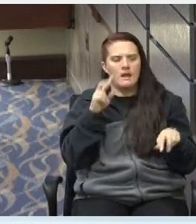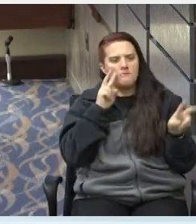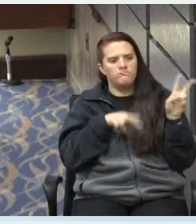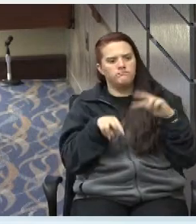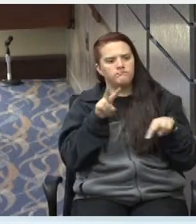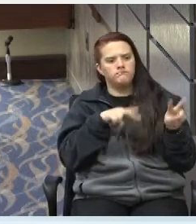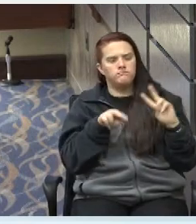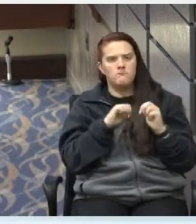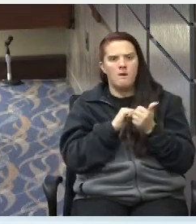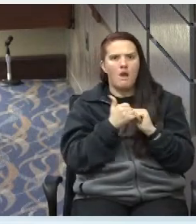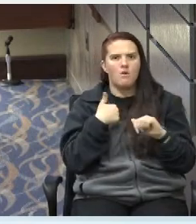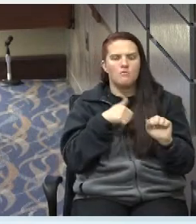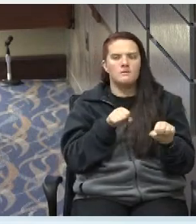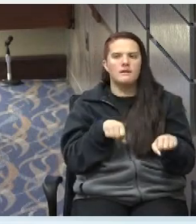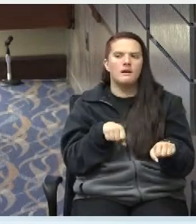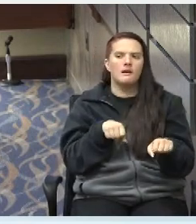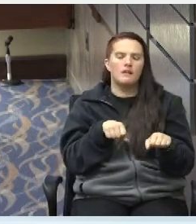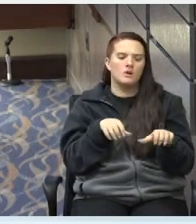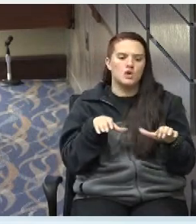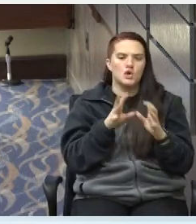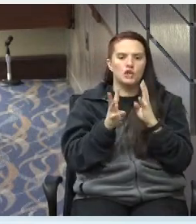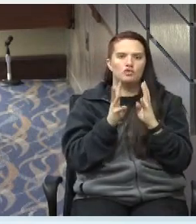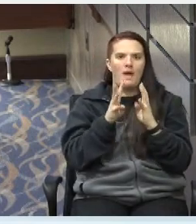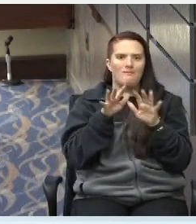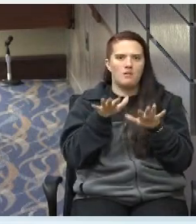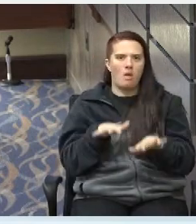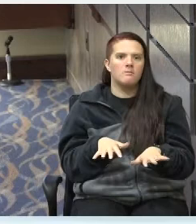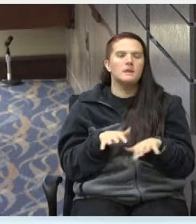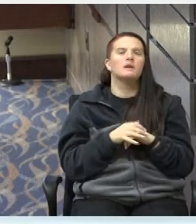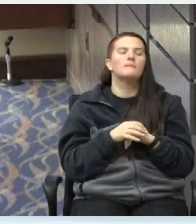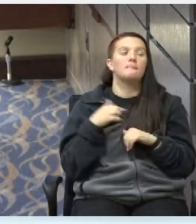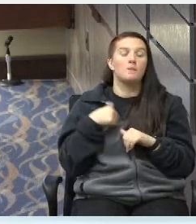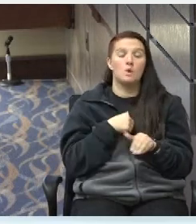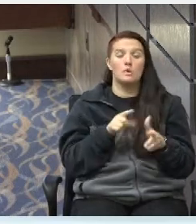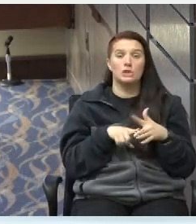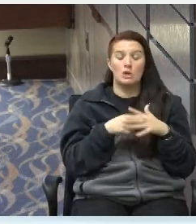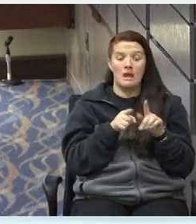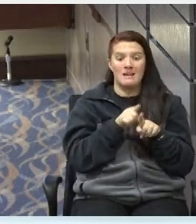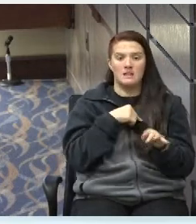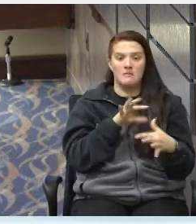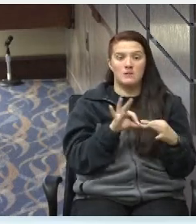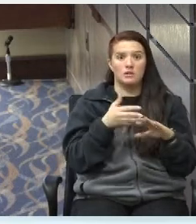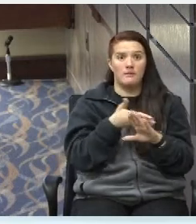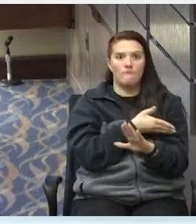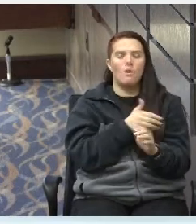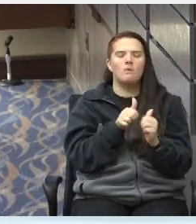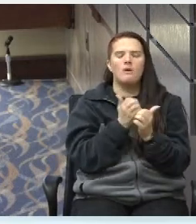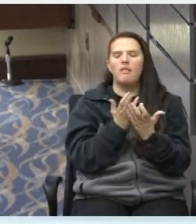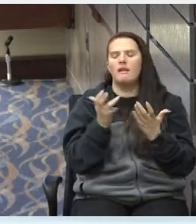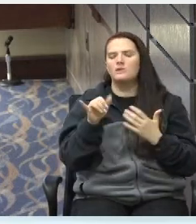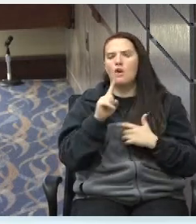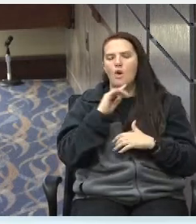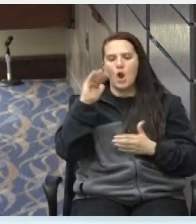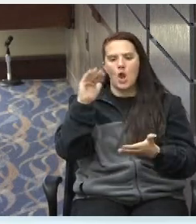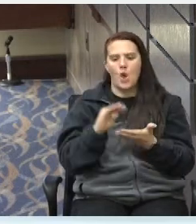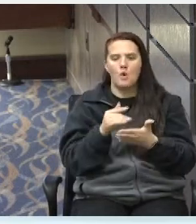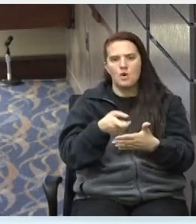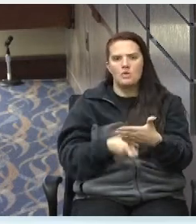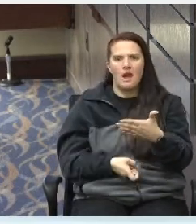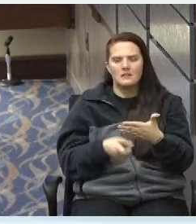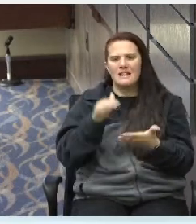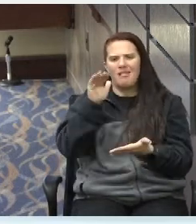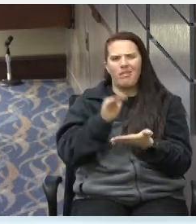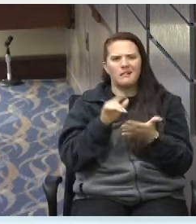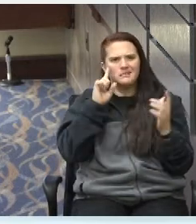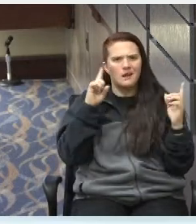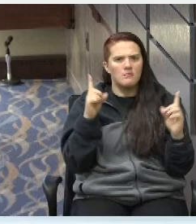in order to do traffic calming. We start, as I said before, with things that are lower cost and less complex